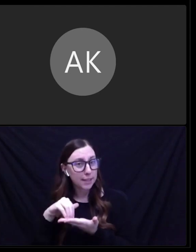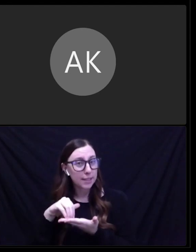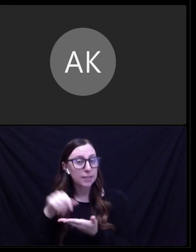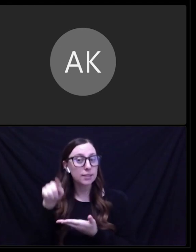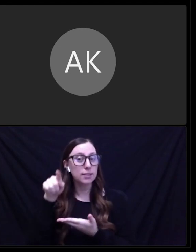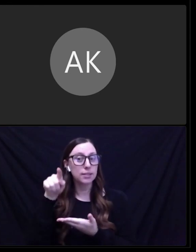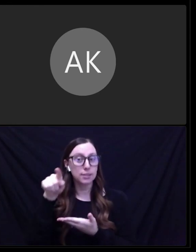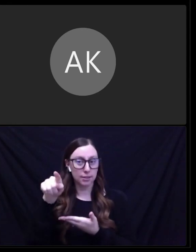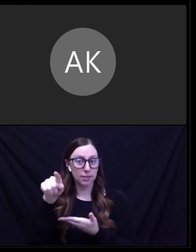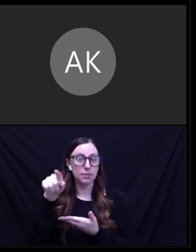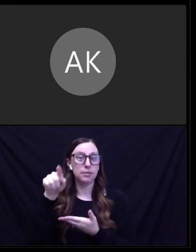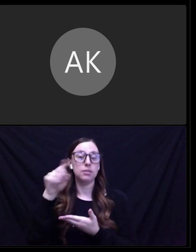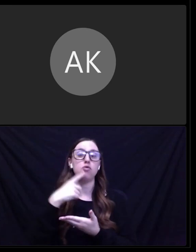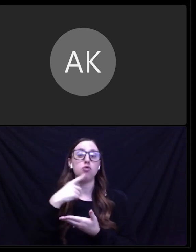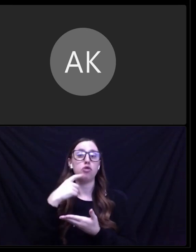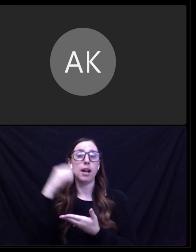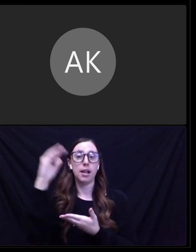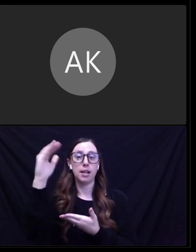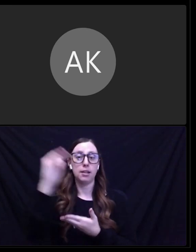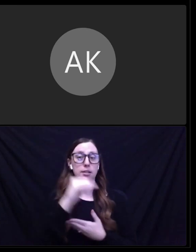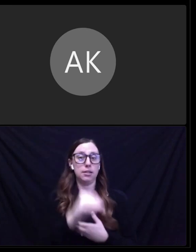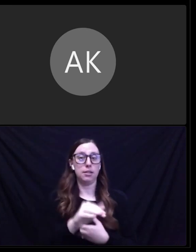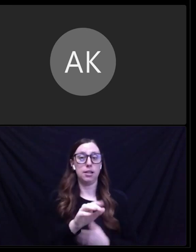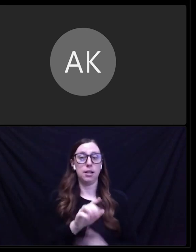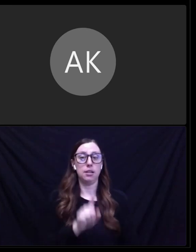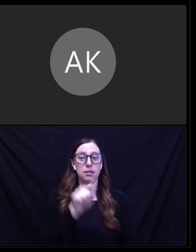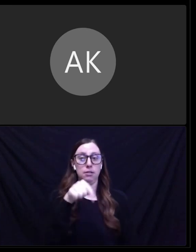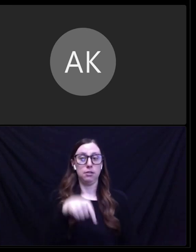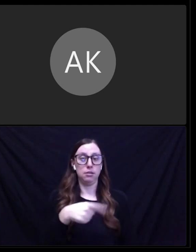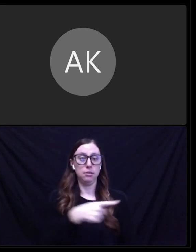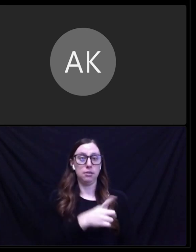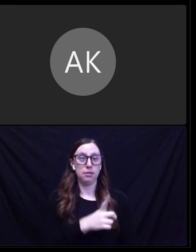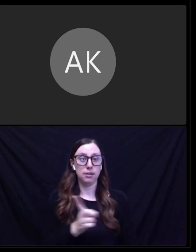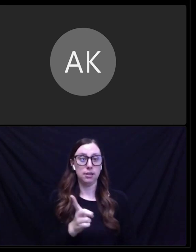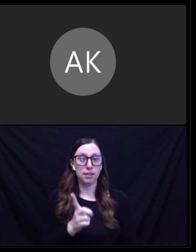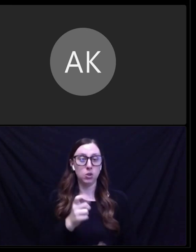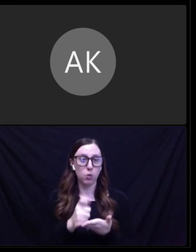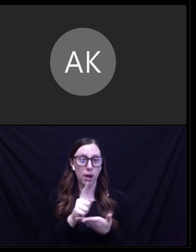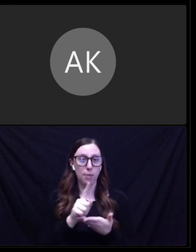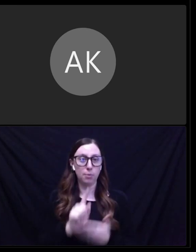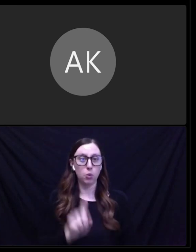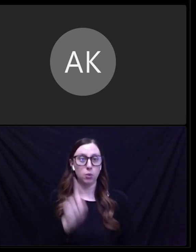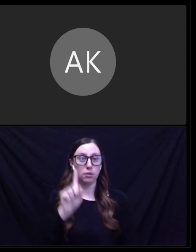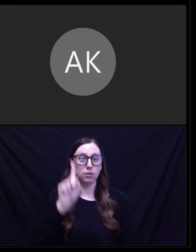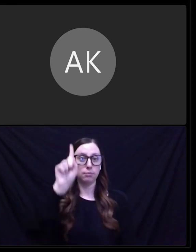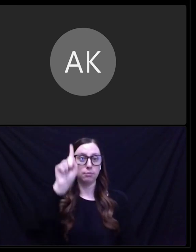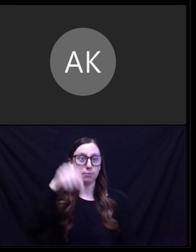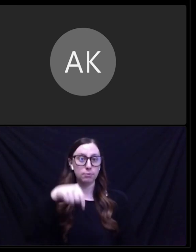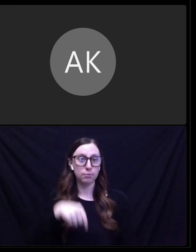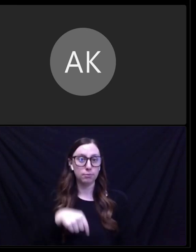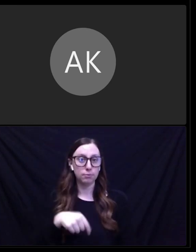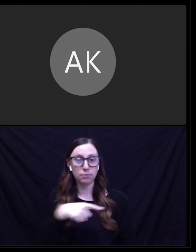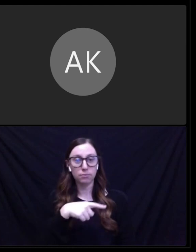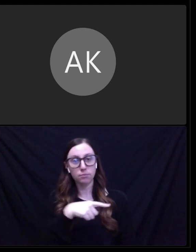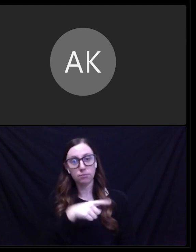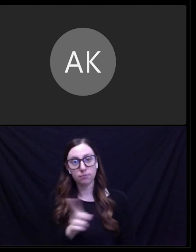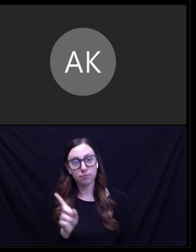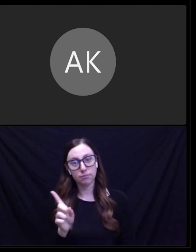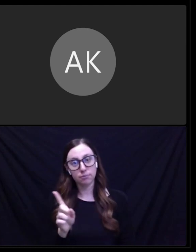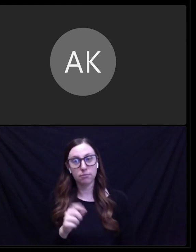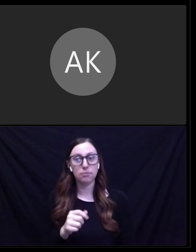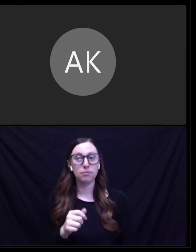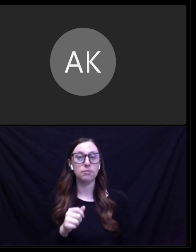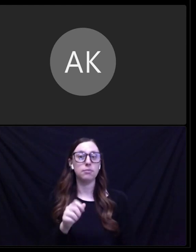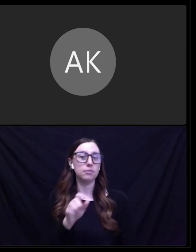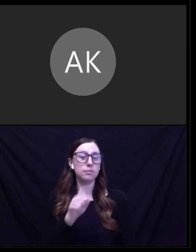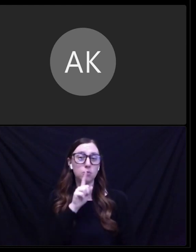you have the directional arrows. So up, down, left, right. And up, down, left,